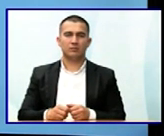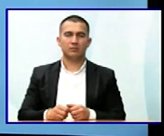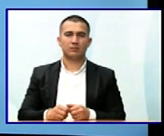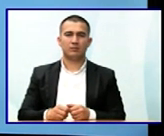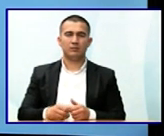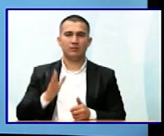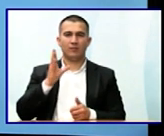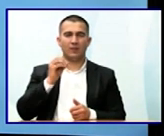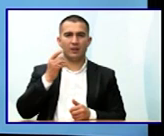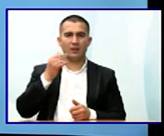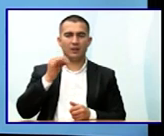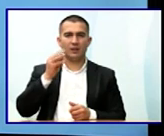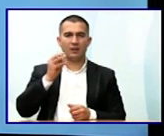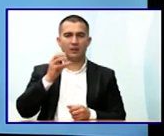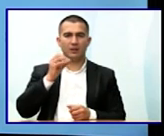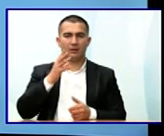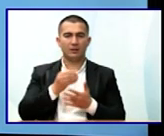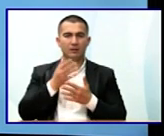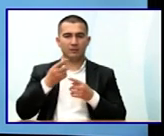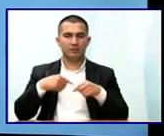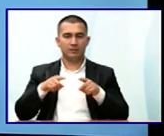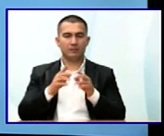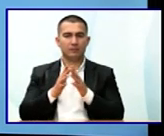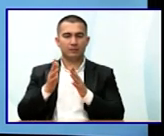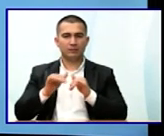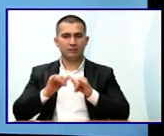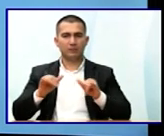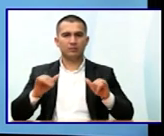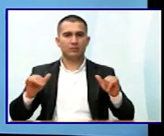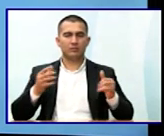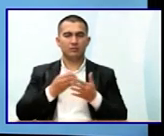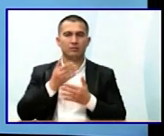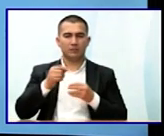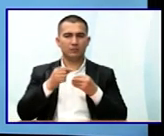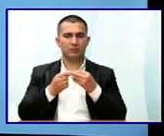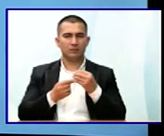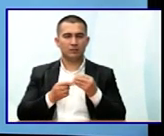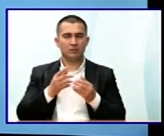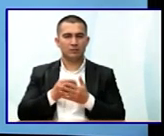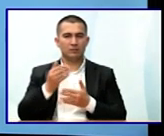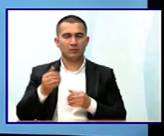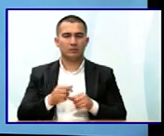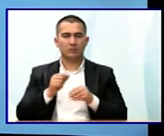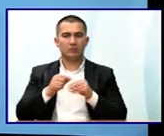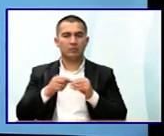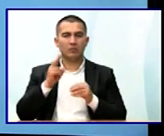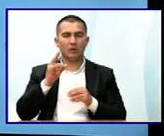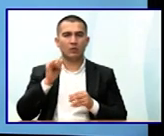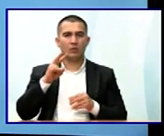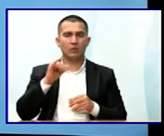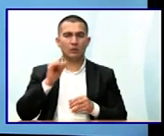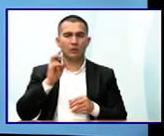Vegetativ yo'l bilan ko'payadigan o'simliklarimizdan yana biri bu qulupnay o'simligidir. U